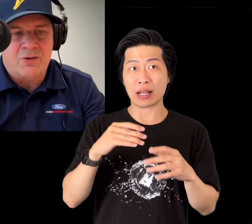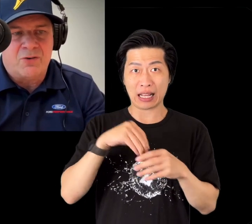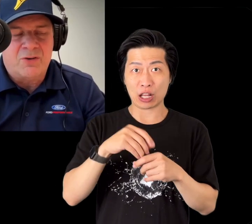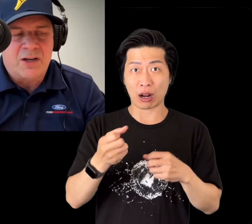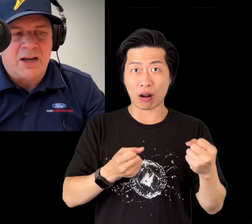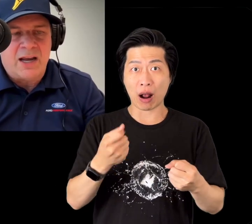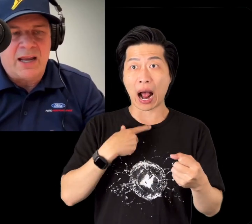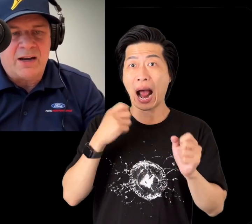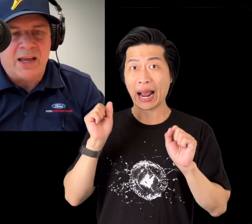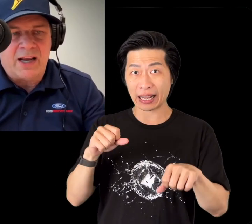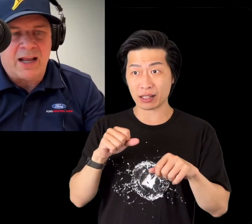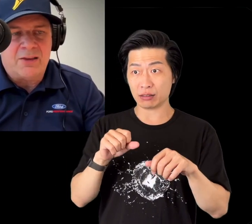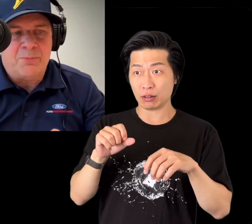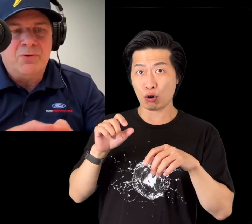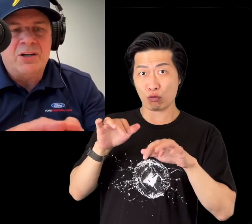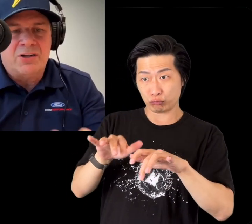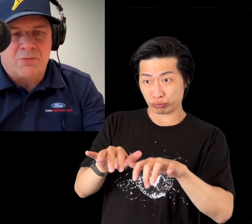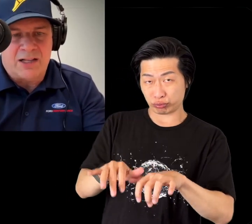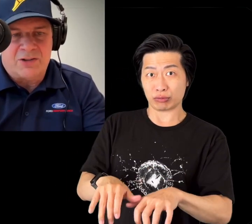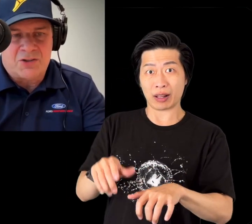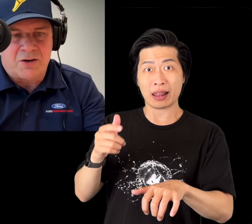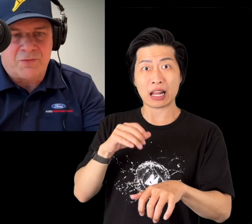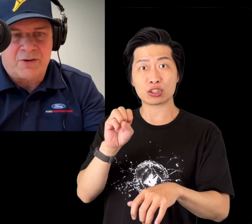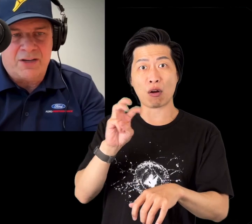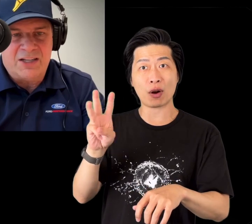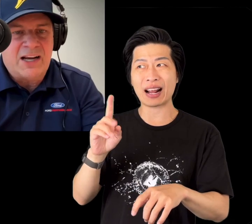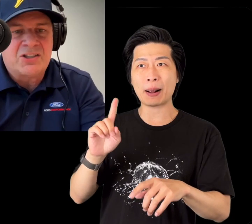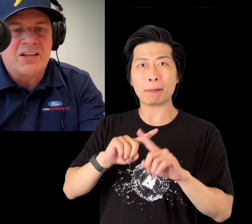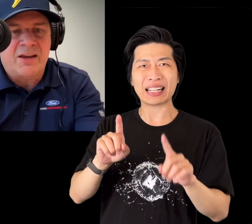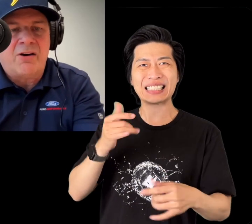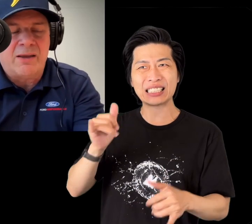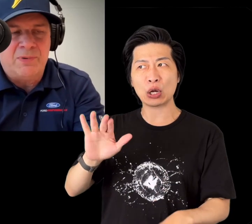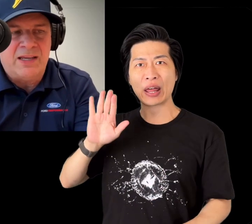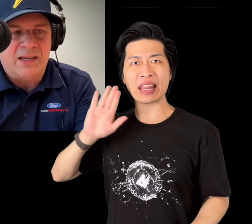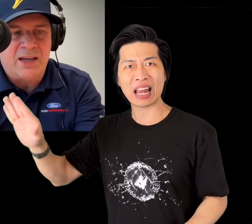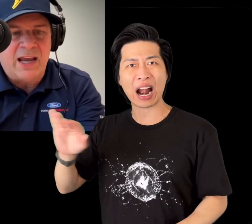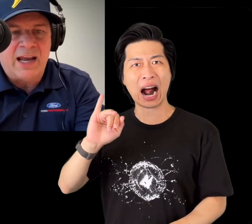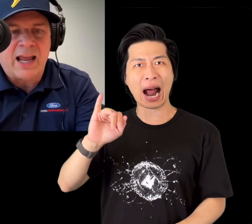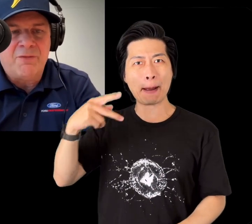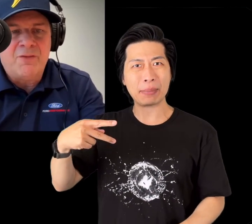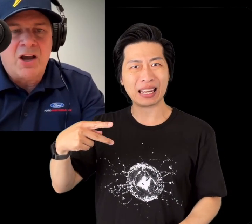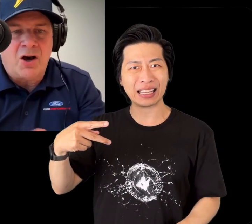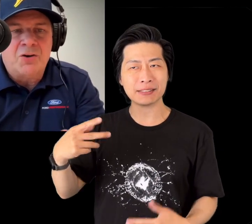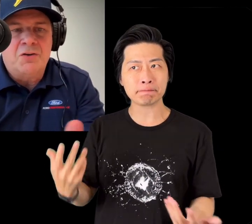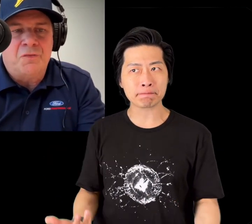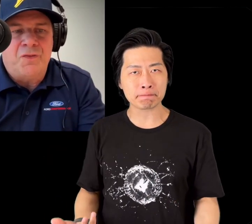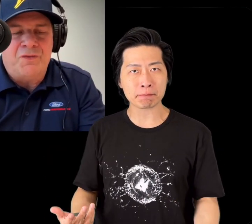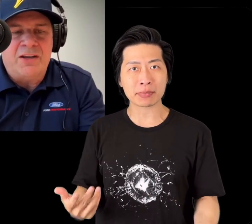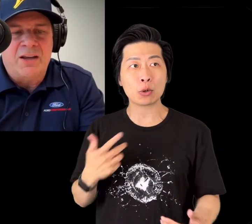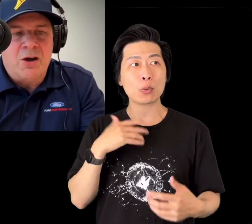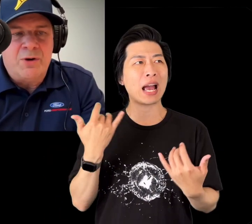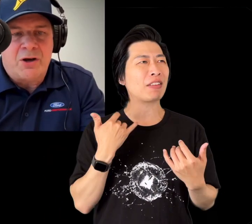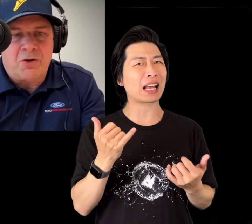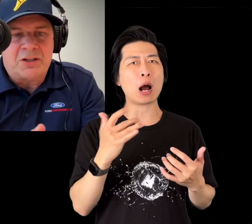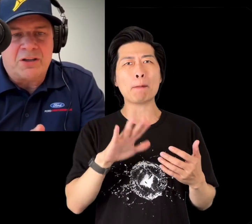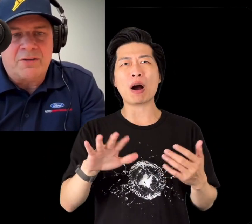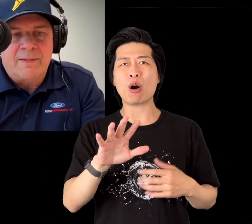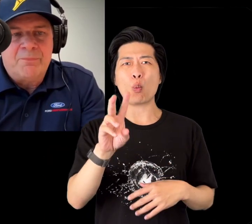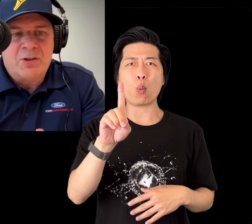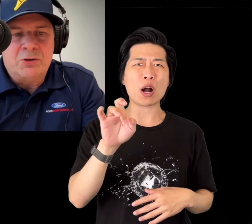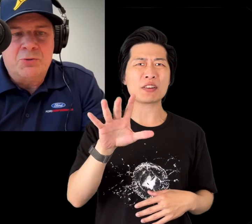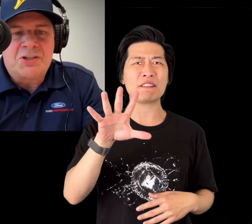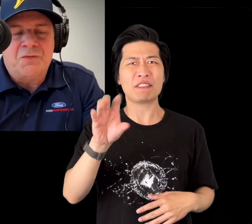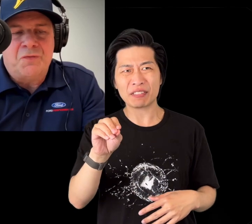in the vehicle and I had the ability to write their software, it's actually their IP. And I have 150, we call it